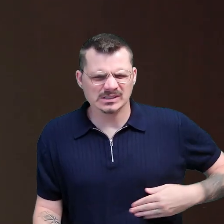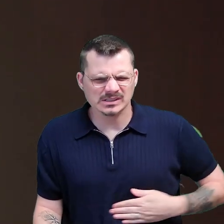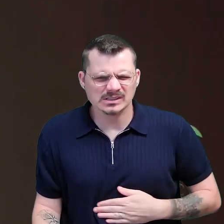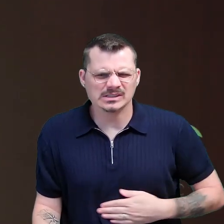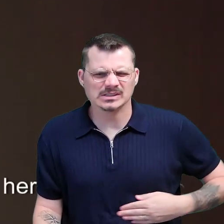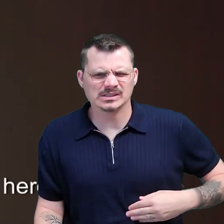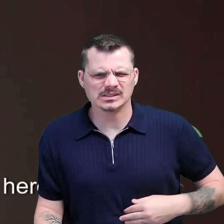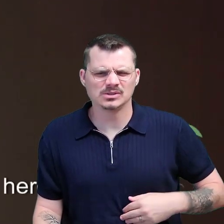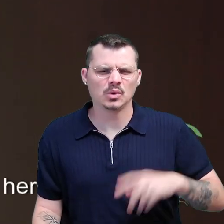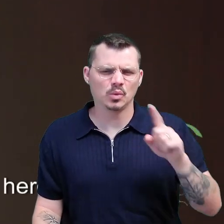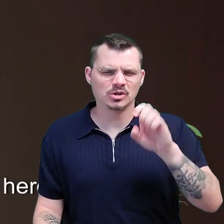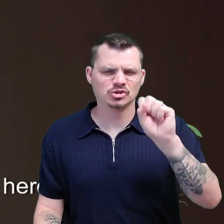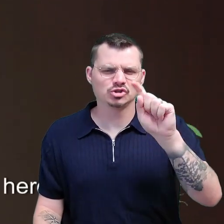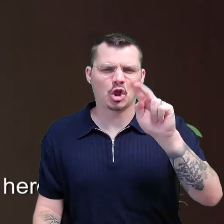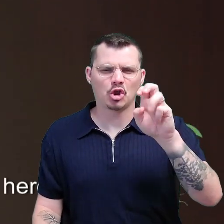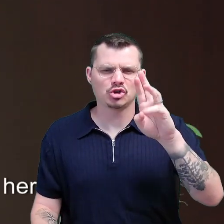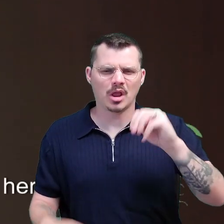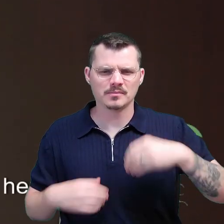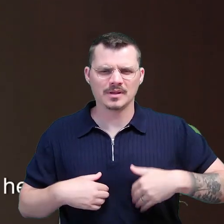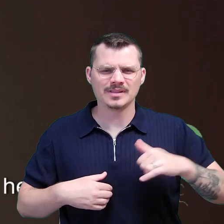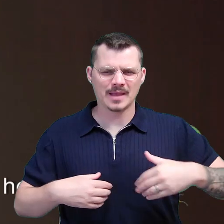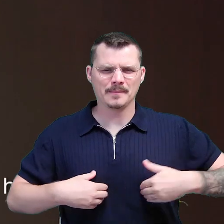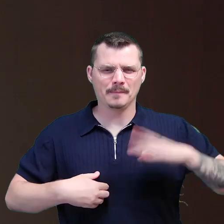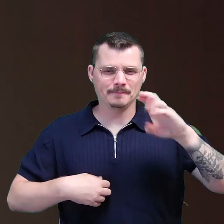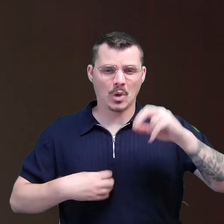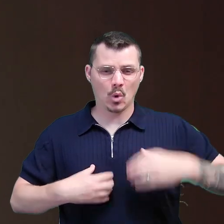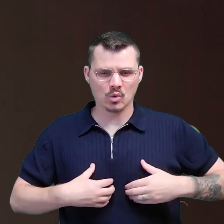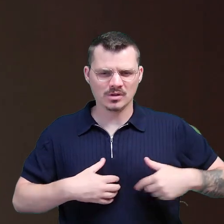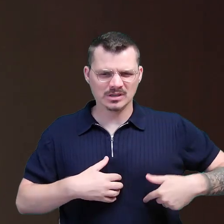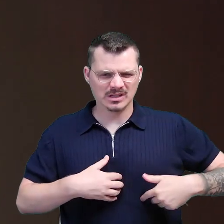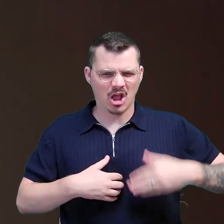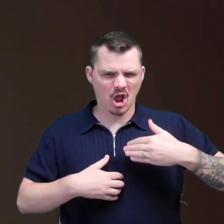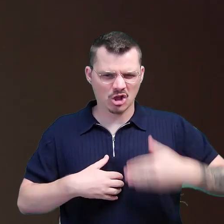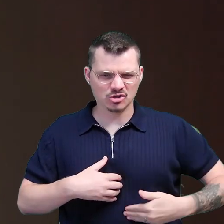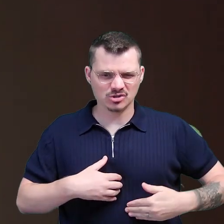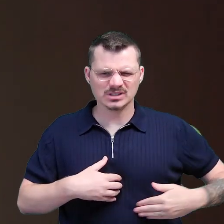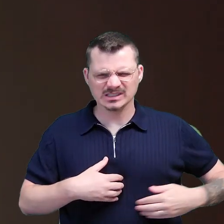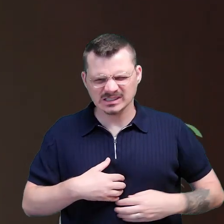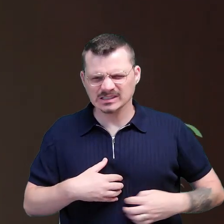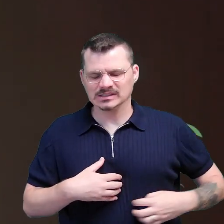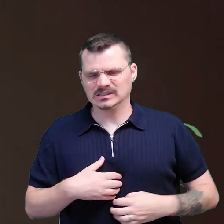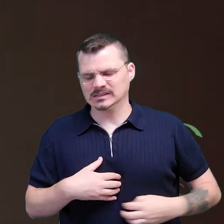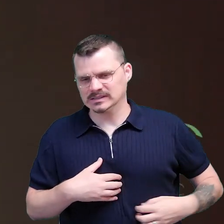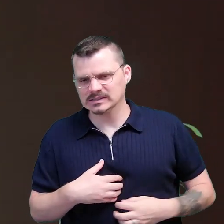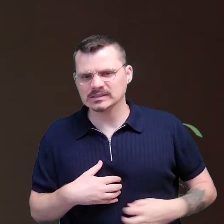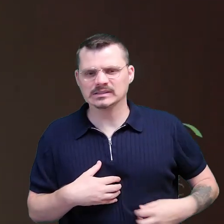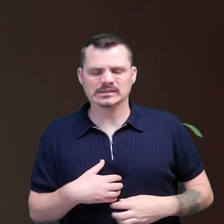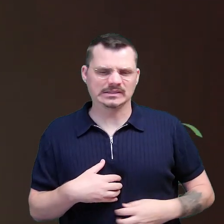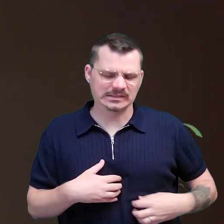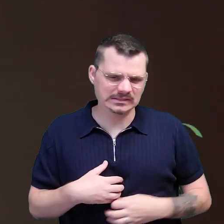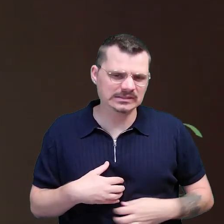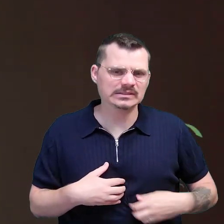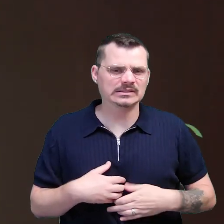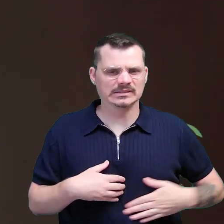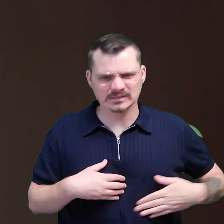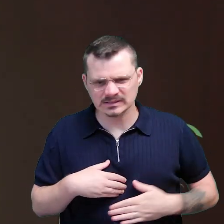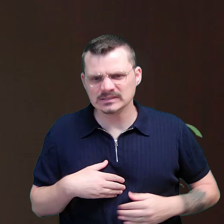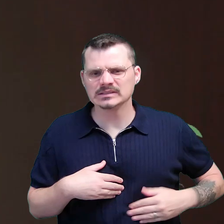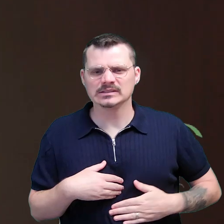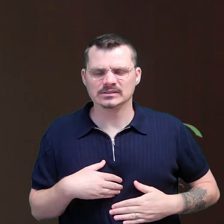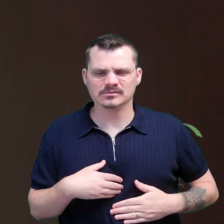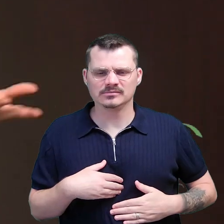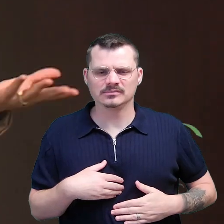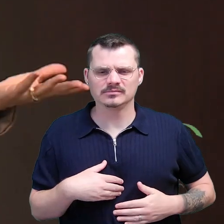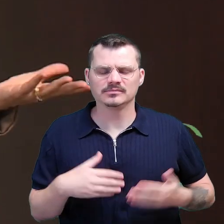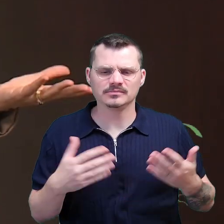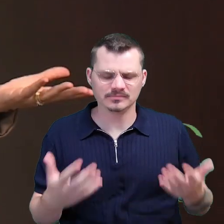the, base of the sternum, right? This breastbone here. He was always scratching along there, scratching, scratching, scratching.